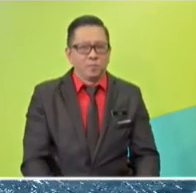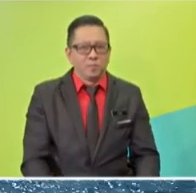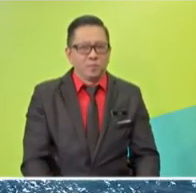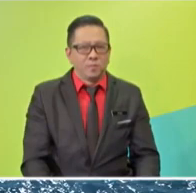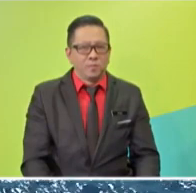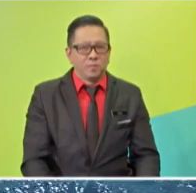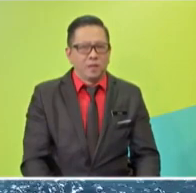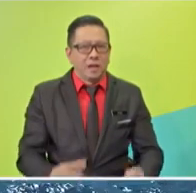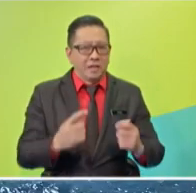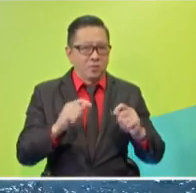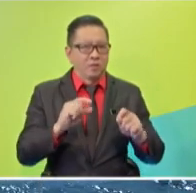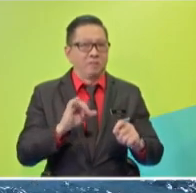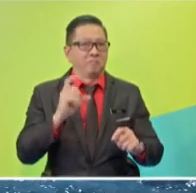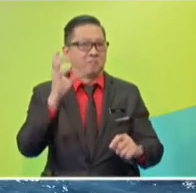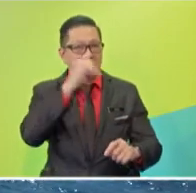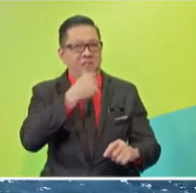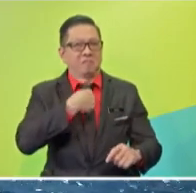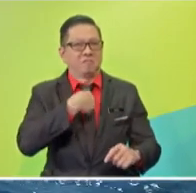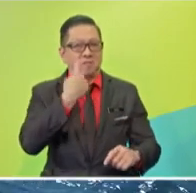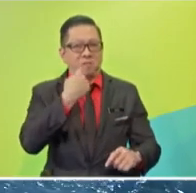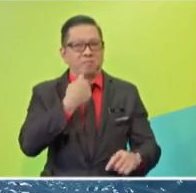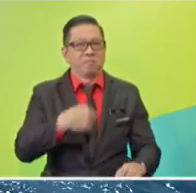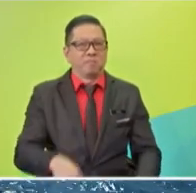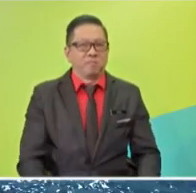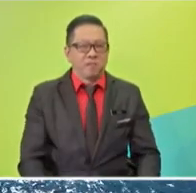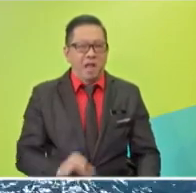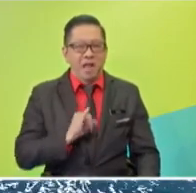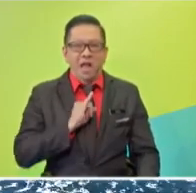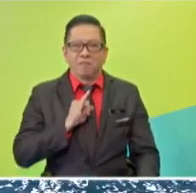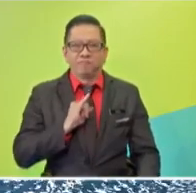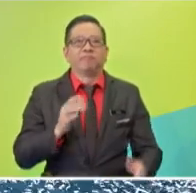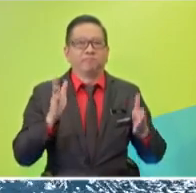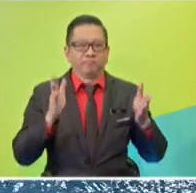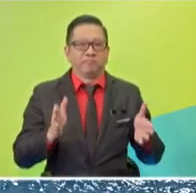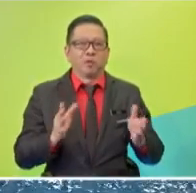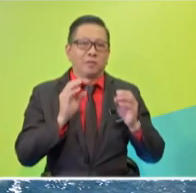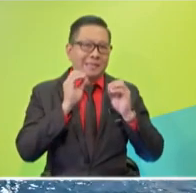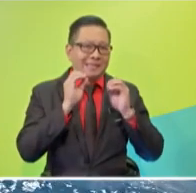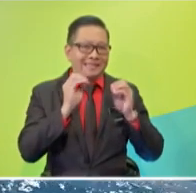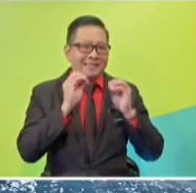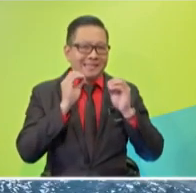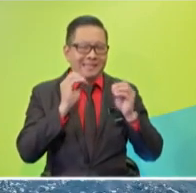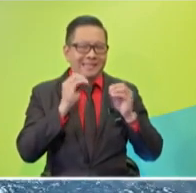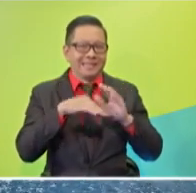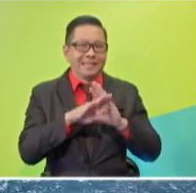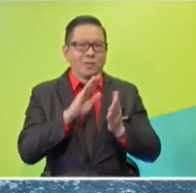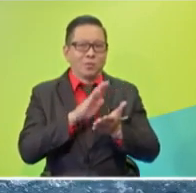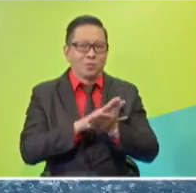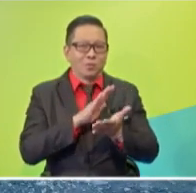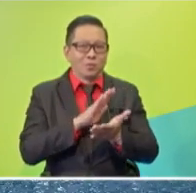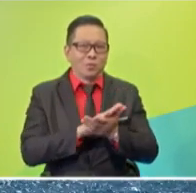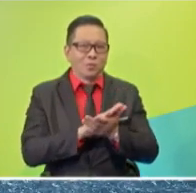Try to guess who am I. I am a person who teaches in a school, and I love working with